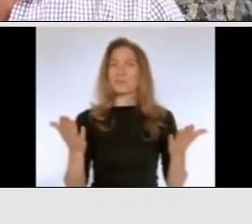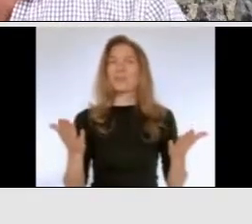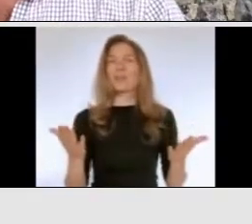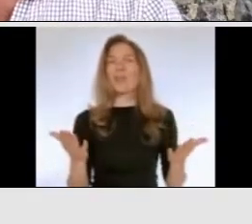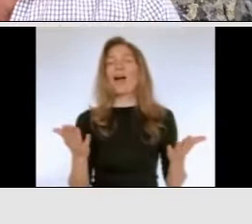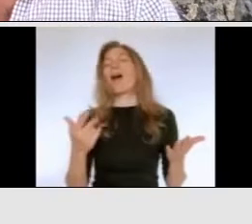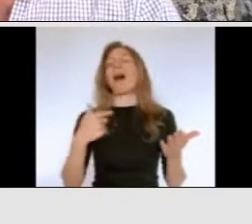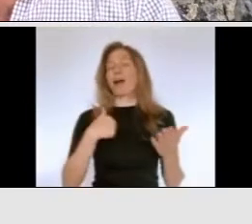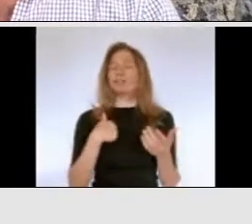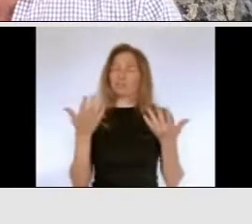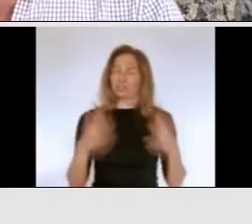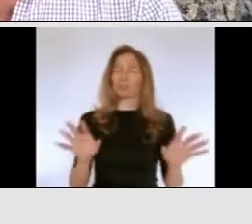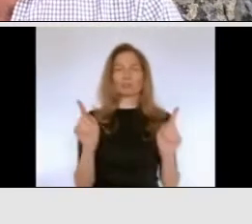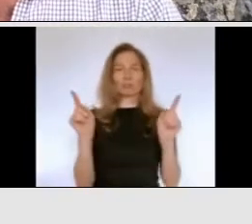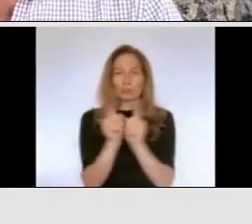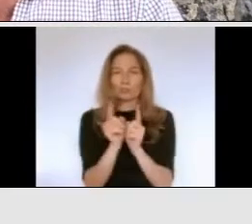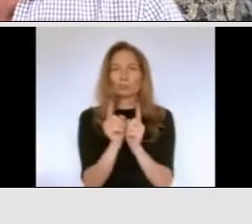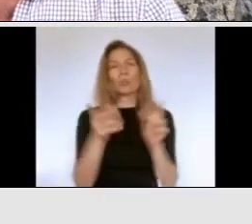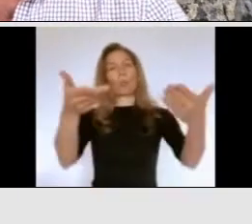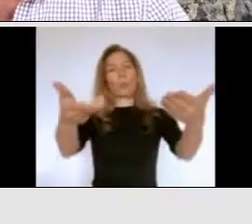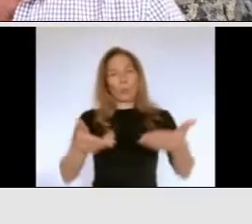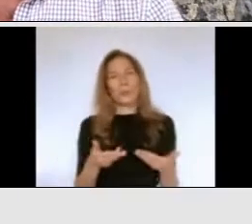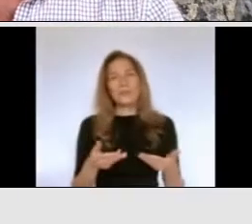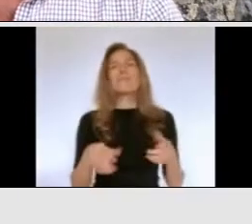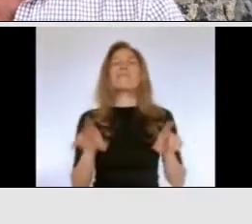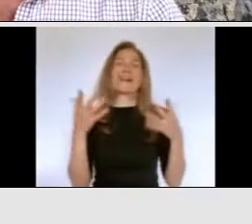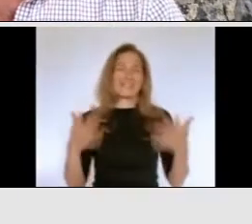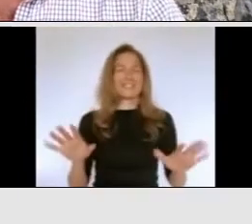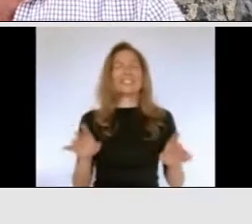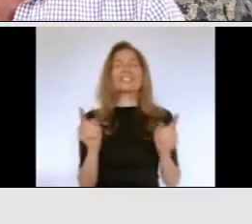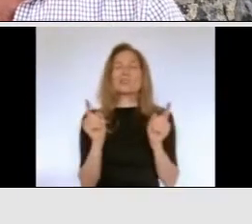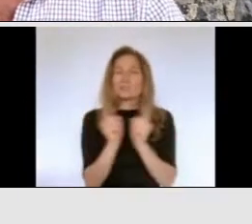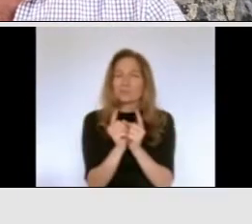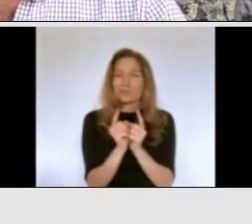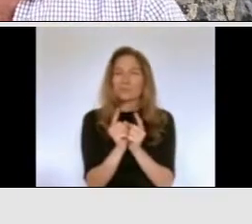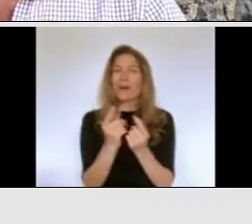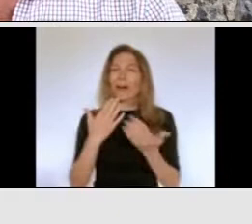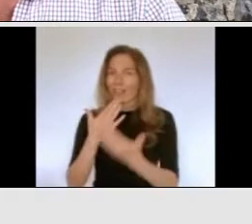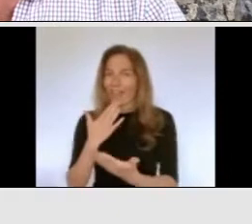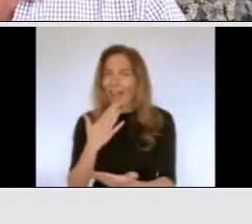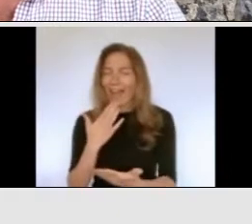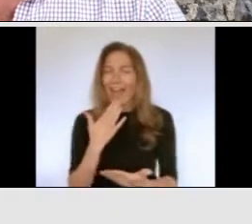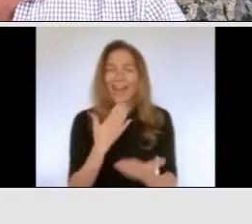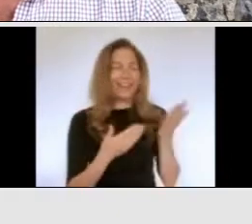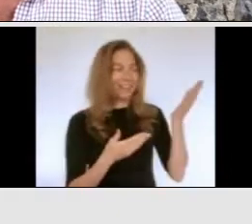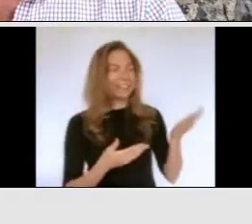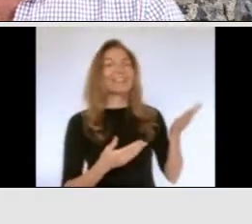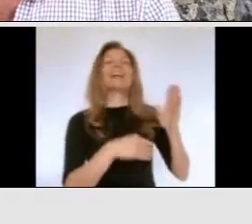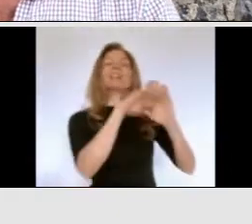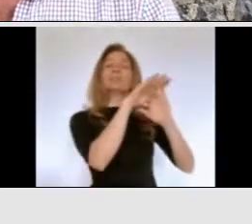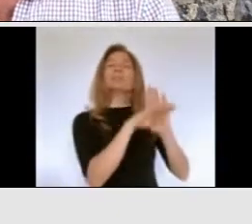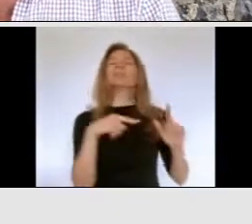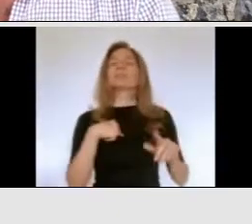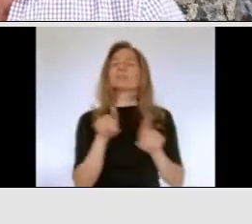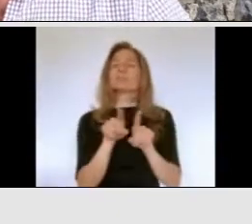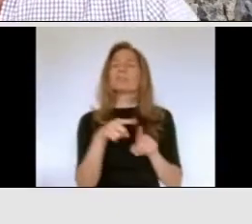Okay, so I've said a brief welcome and also a brief thanks. And I'm going to talk about